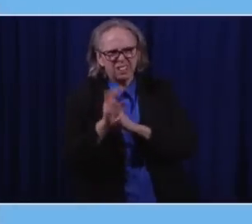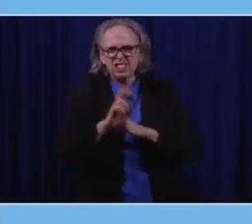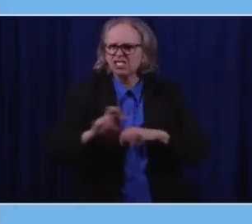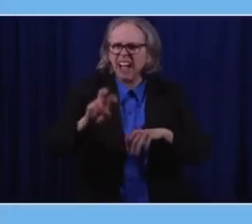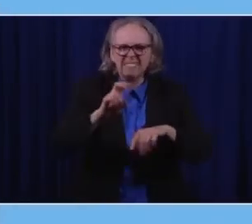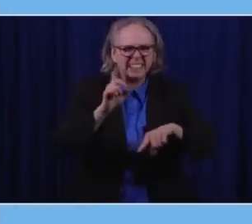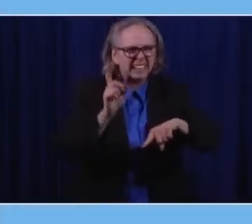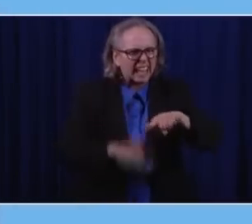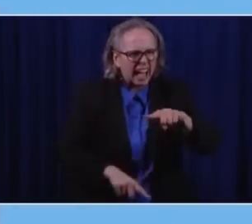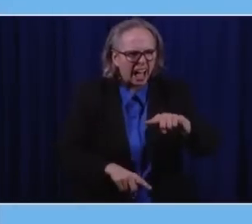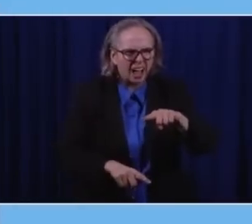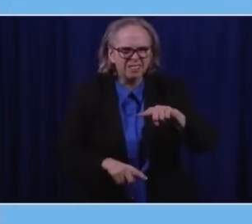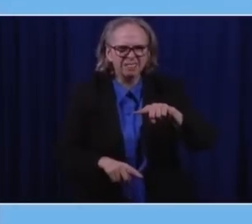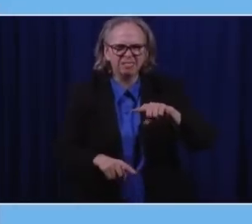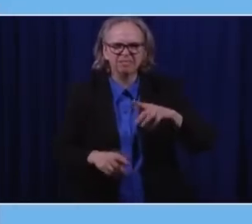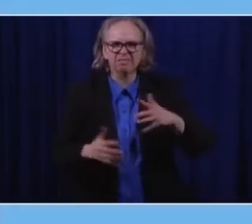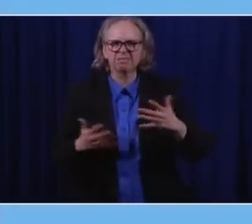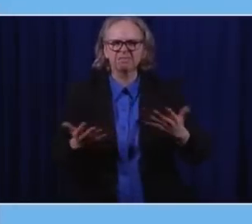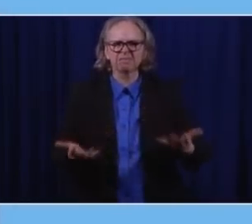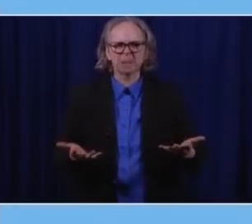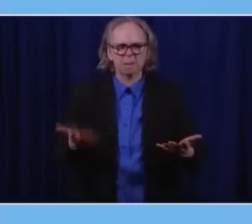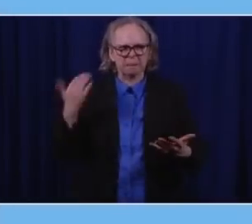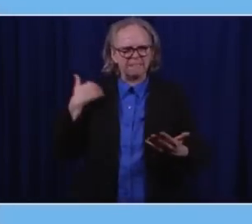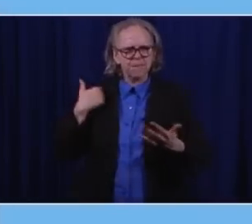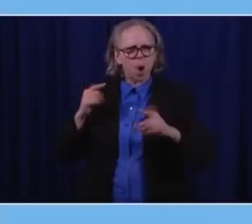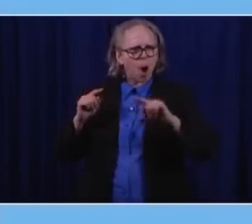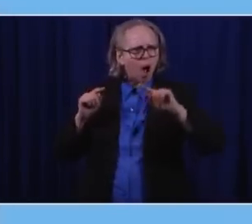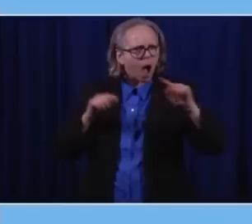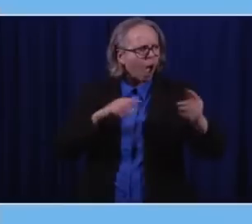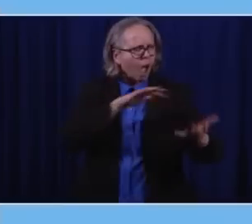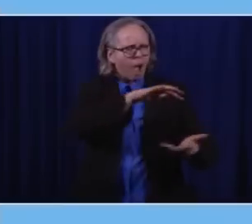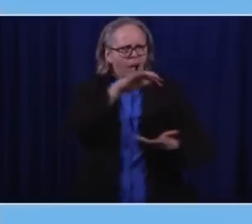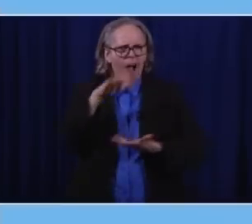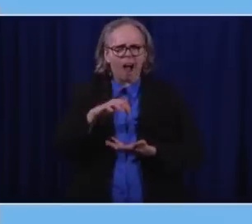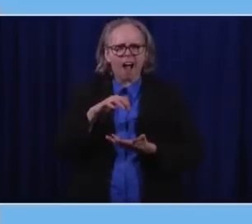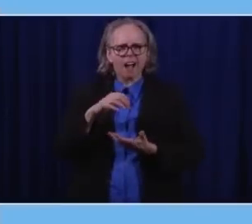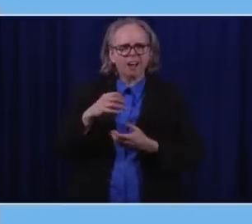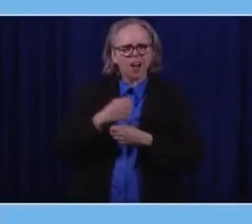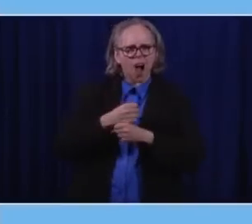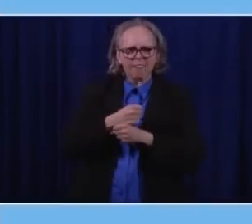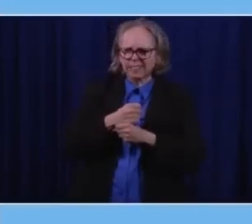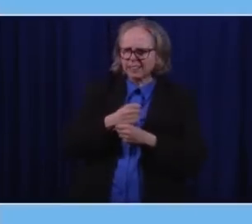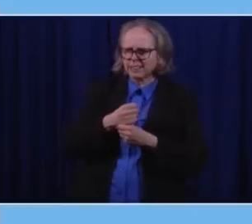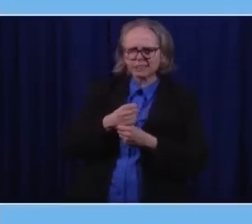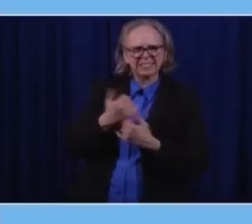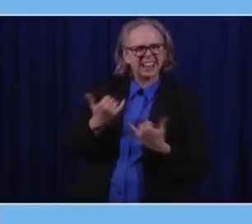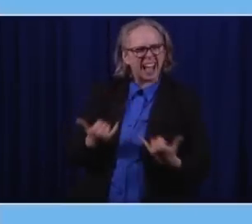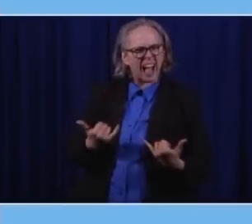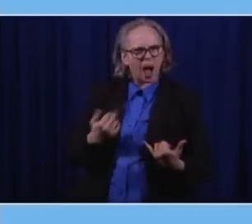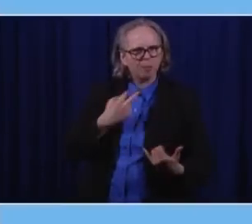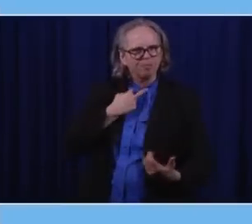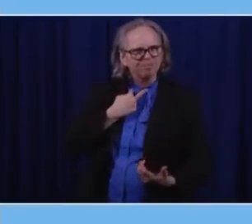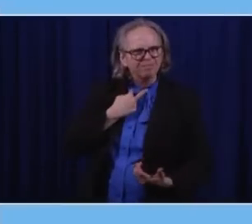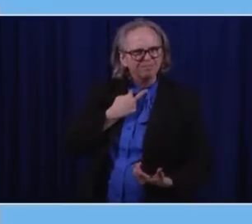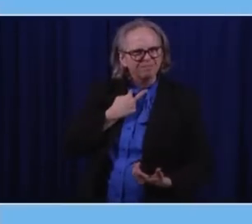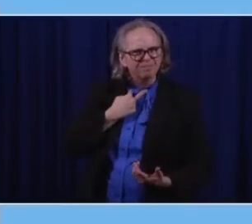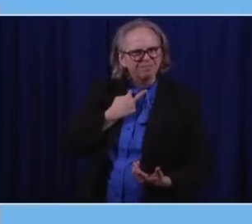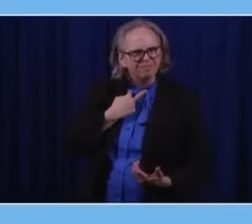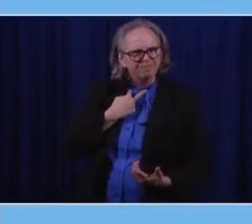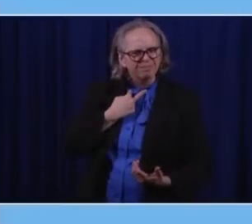those packages and we're roasting, and we have to correspond again digitally to make sure that we can have an open line of communication. But we're